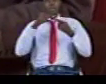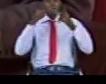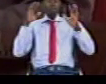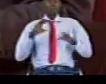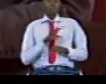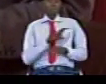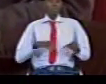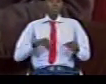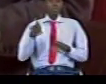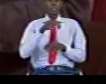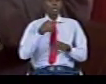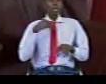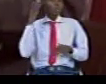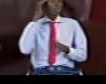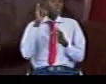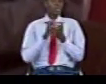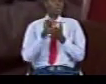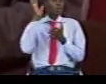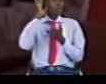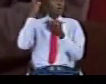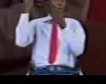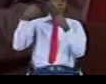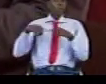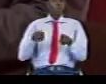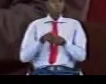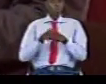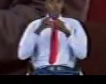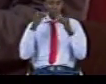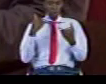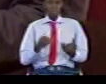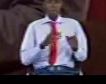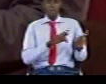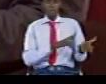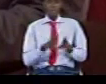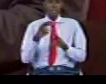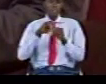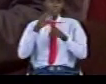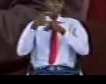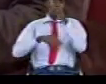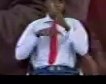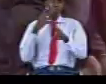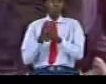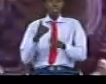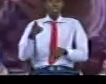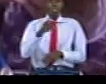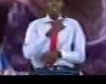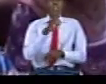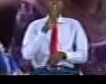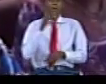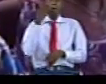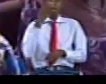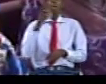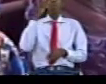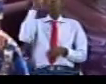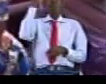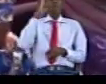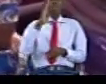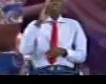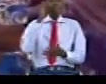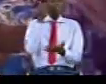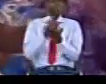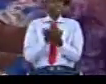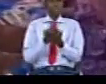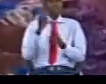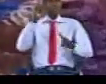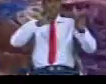it shall come, even now already is it in the world. Ye are of God. I